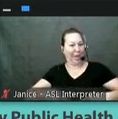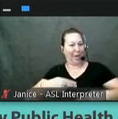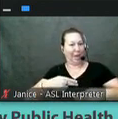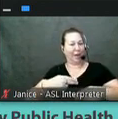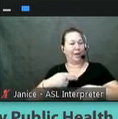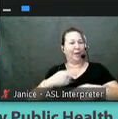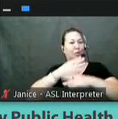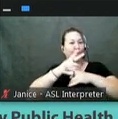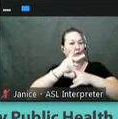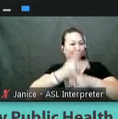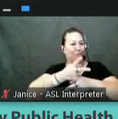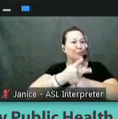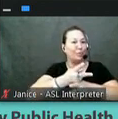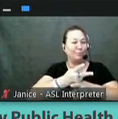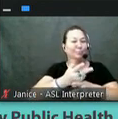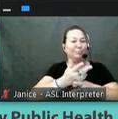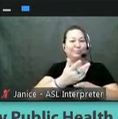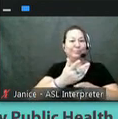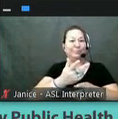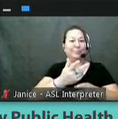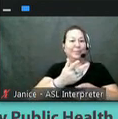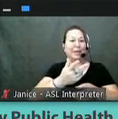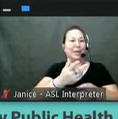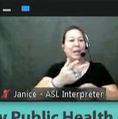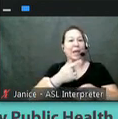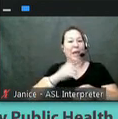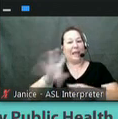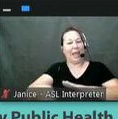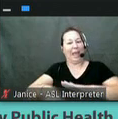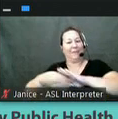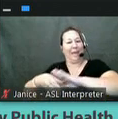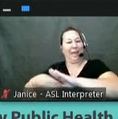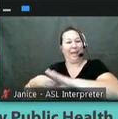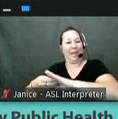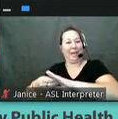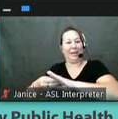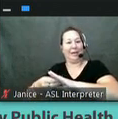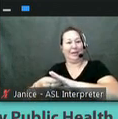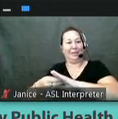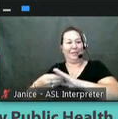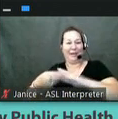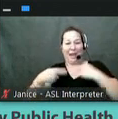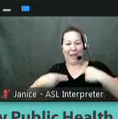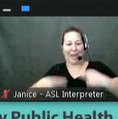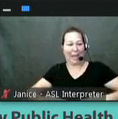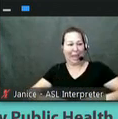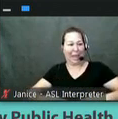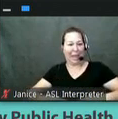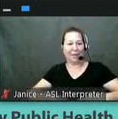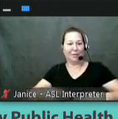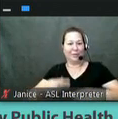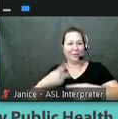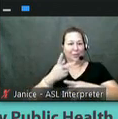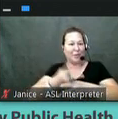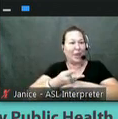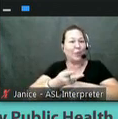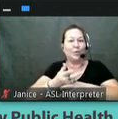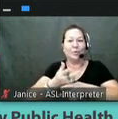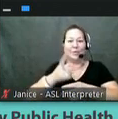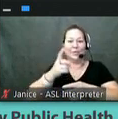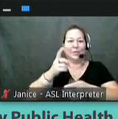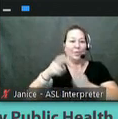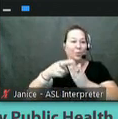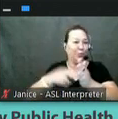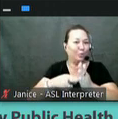would in a regular school, and then they have additional health cautions. They have to make sure that their criteria is listed for both a hybrid